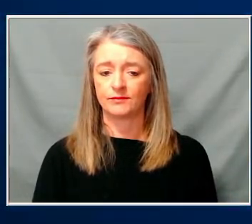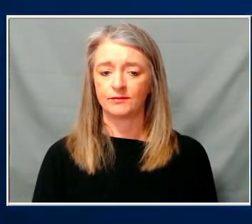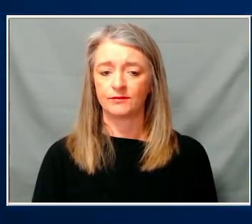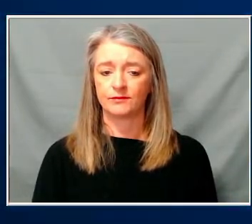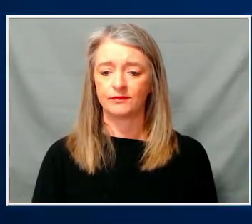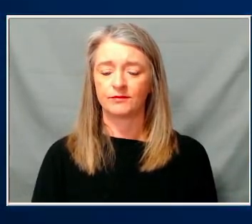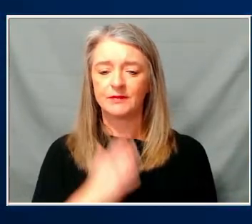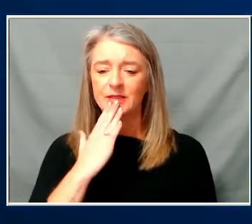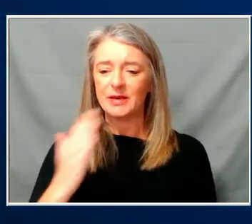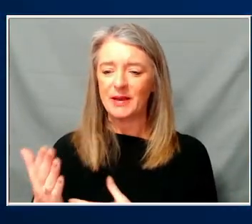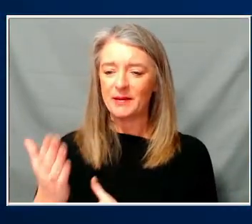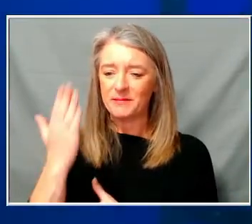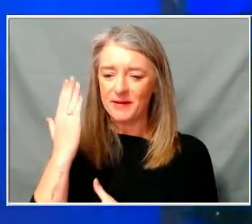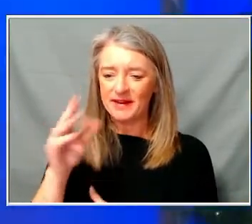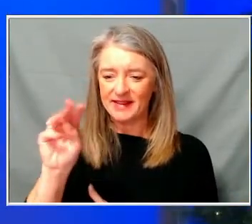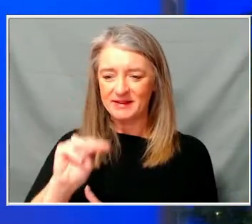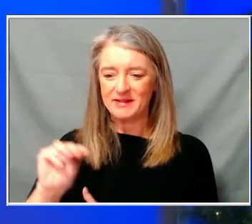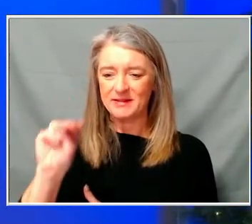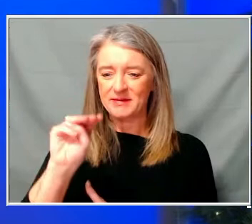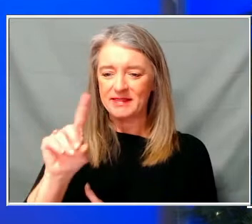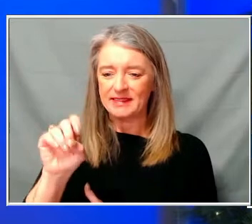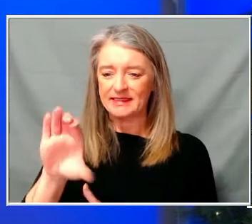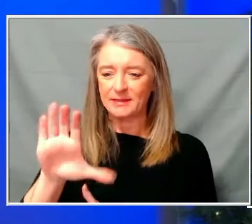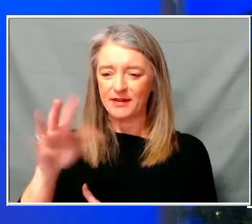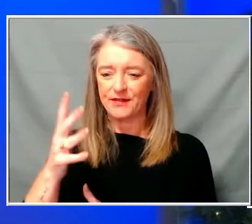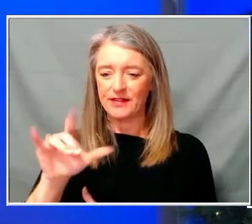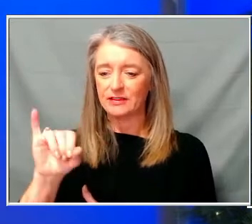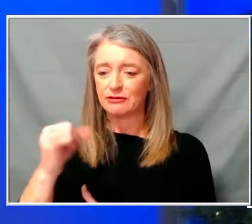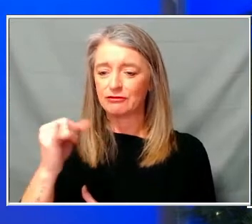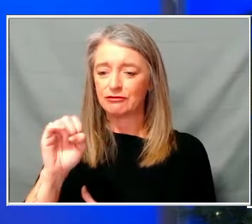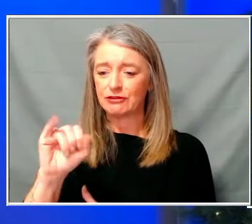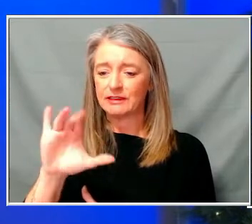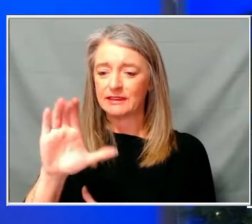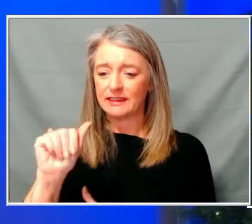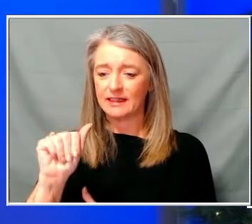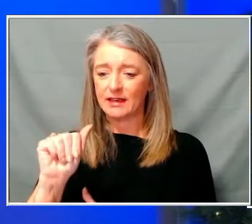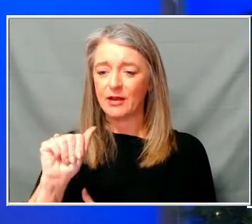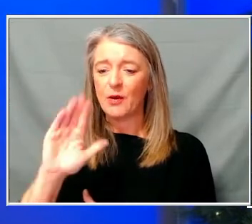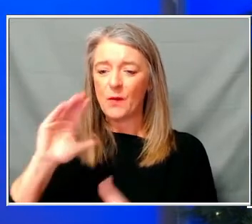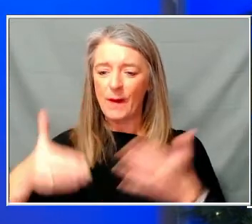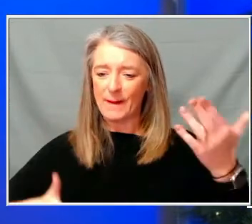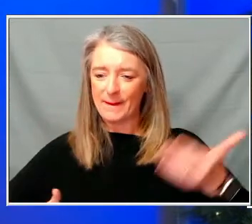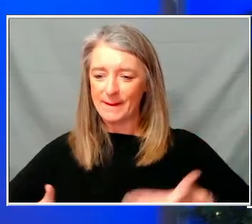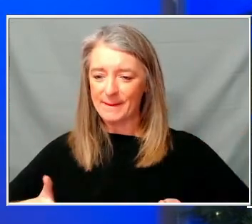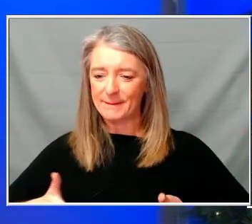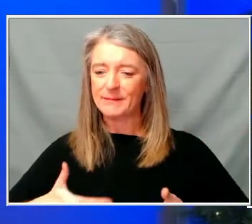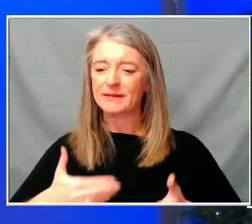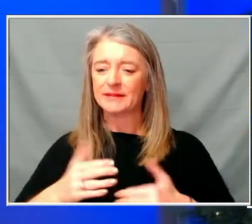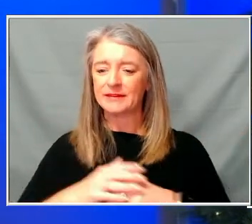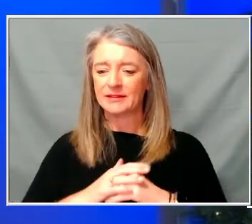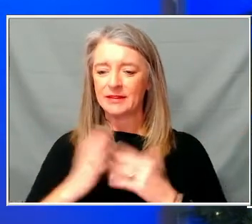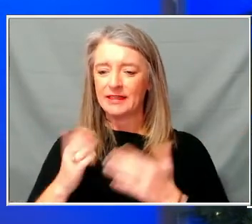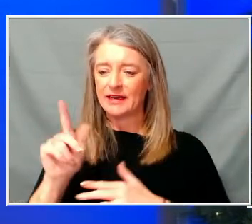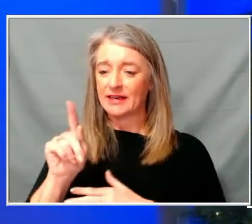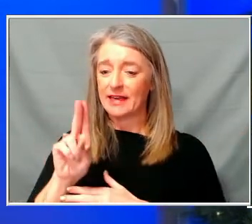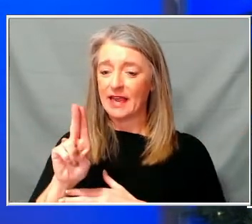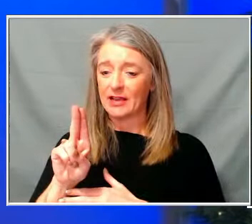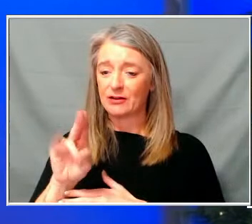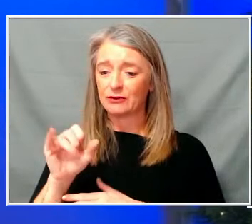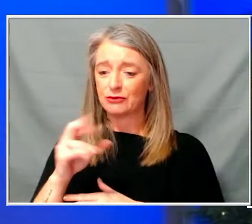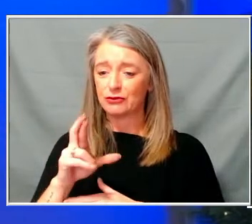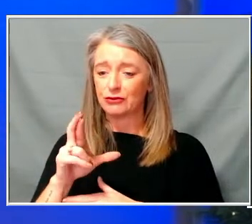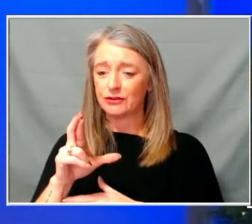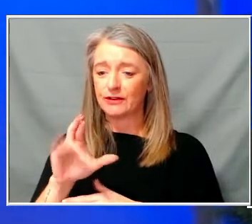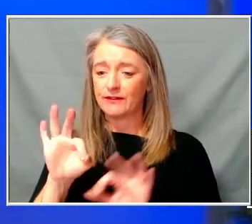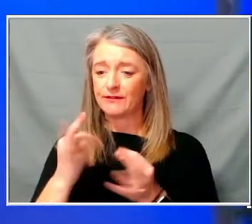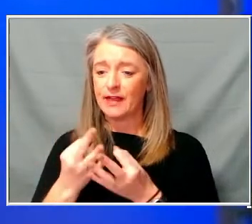Good morning. It is Monday, December 5th. I'm Jessica Lovell. Welcome into the Morning Medical Update. We are live inside the Dulce C. Simons Jr. Family Broadcast